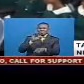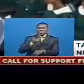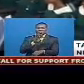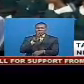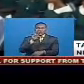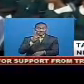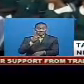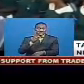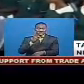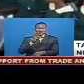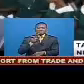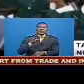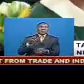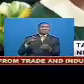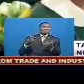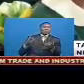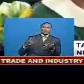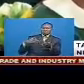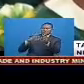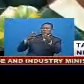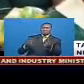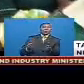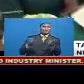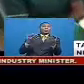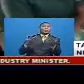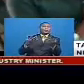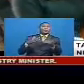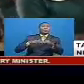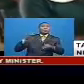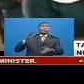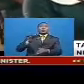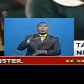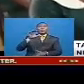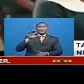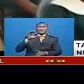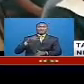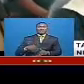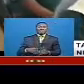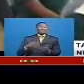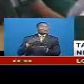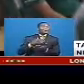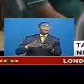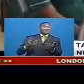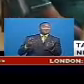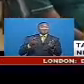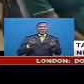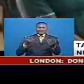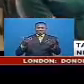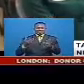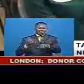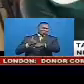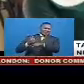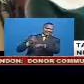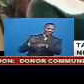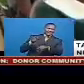in 1947. The current student population stands at over 500. Some have attributed